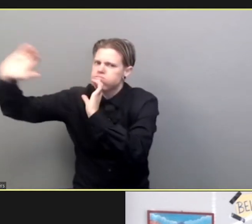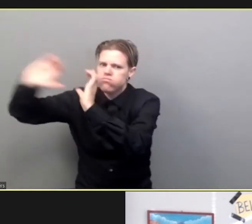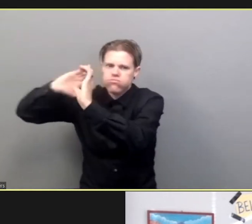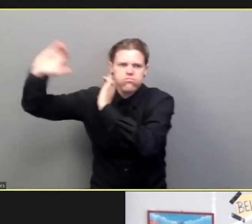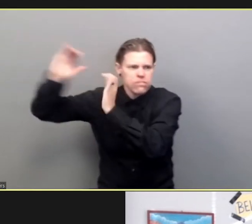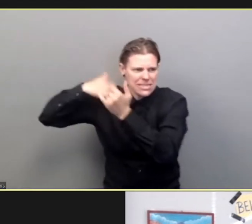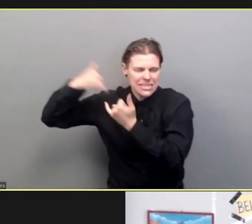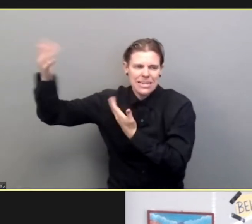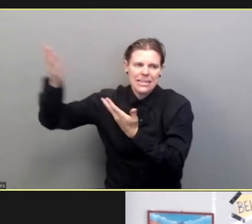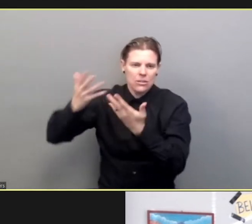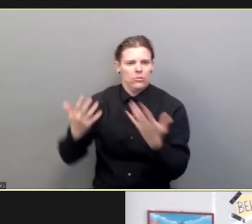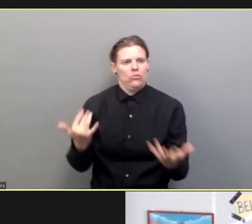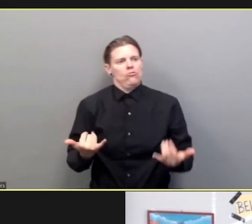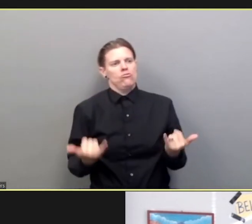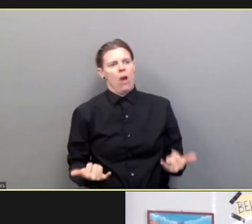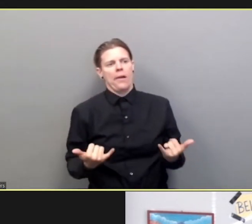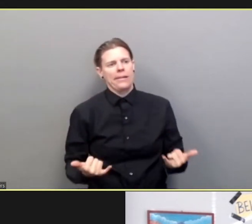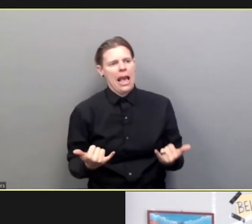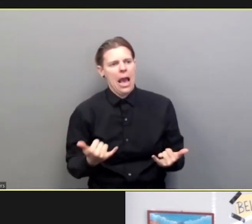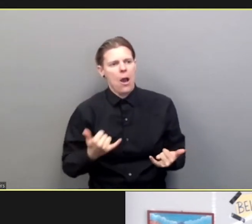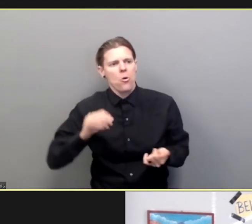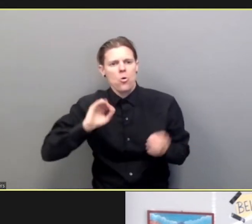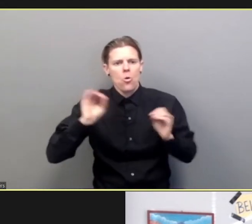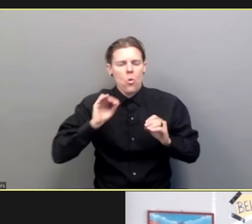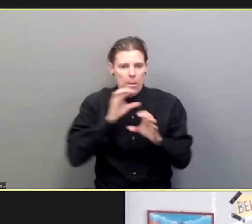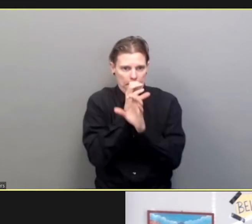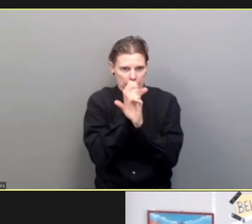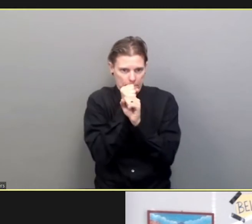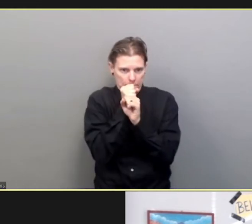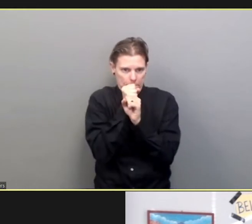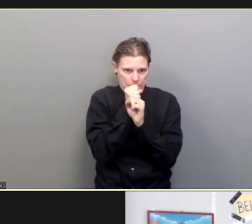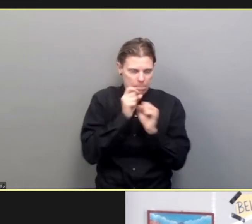secret list of things we plan to launch. And it isn't that we're